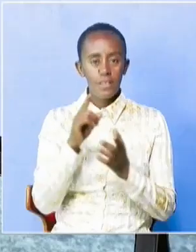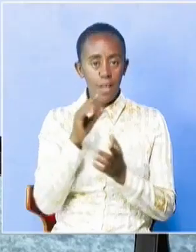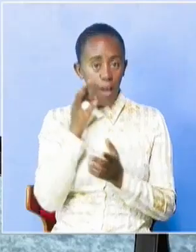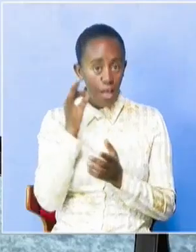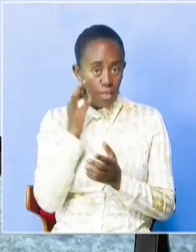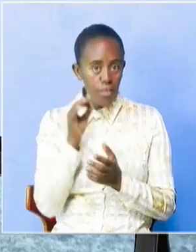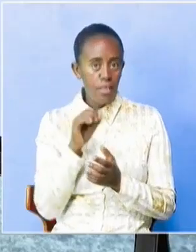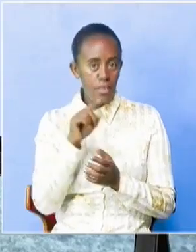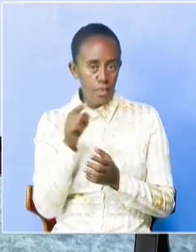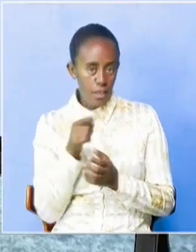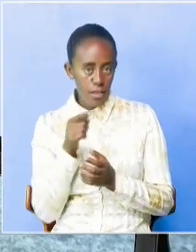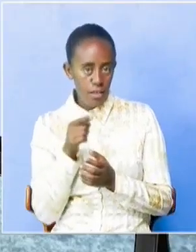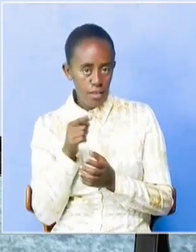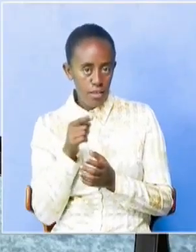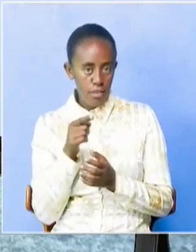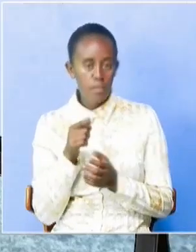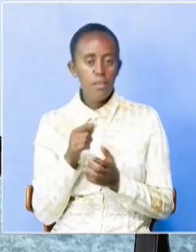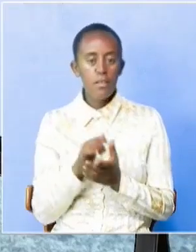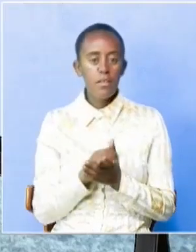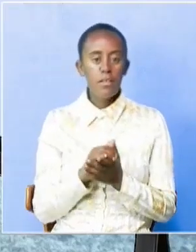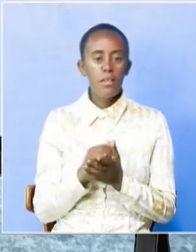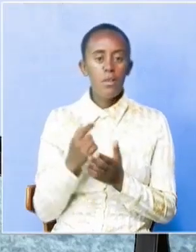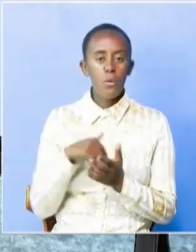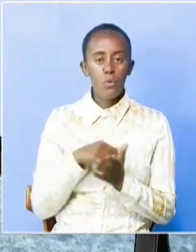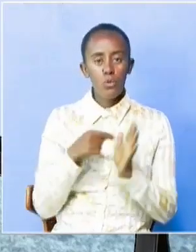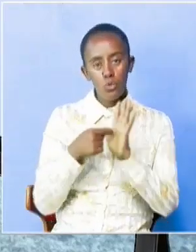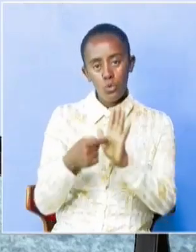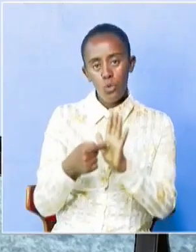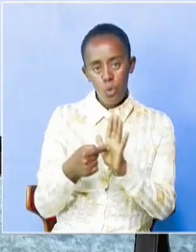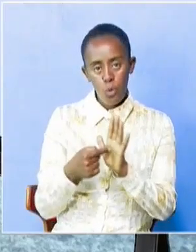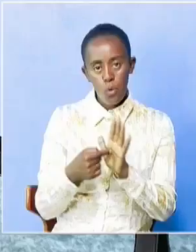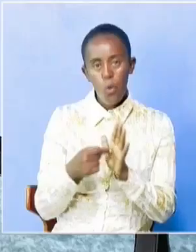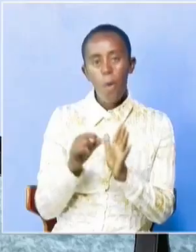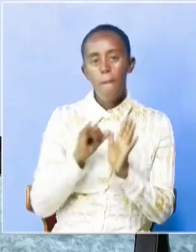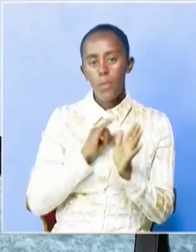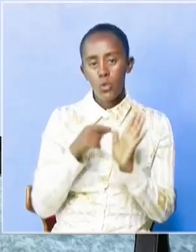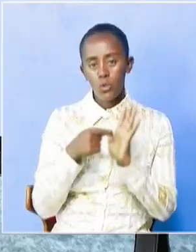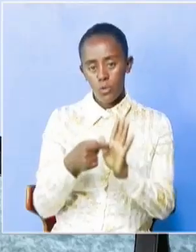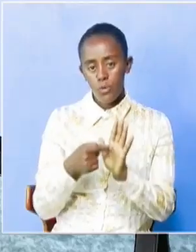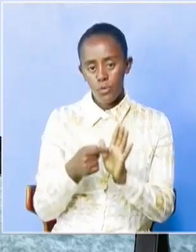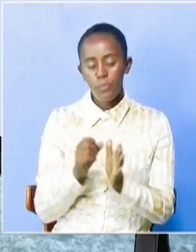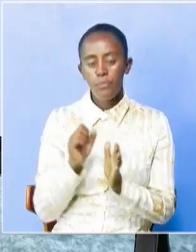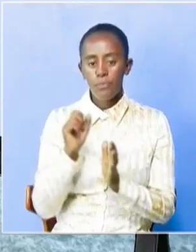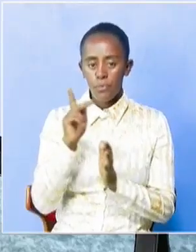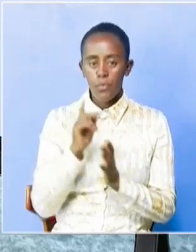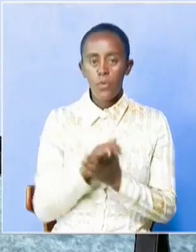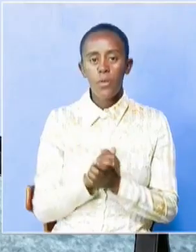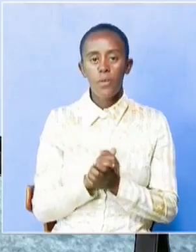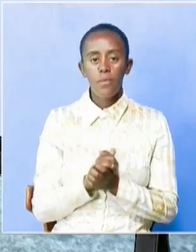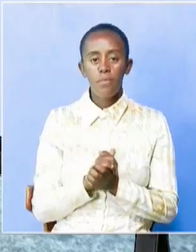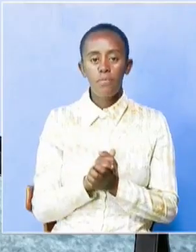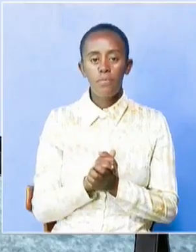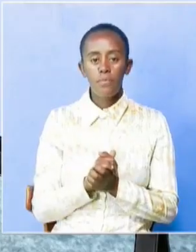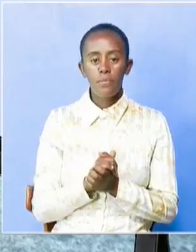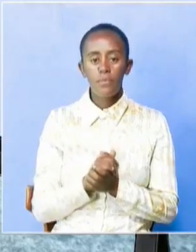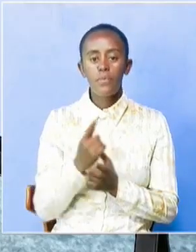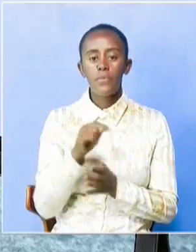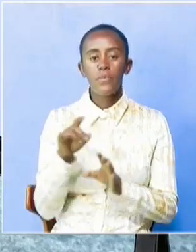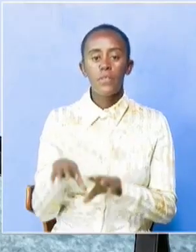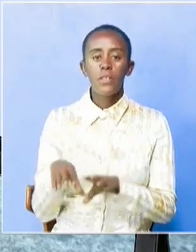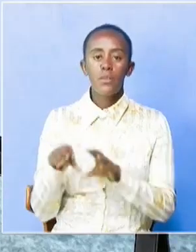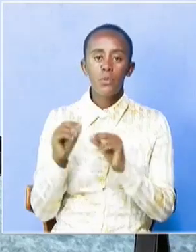and then apostrophe, and then we show possession of that cat. Okay, number 3, the